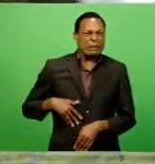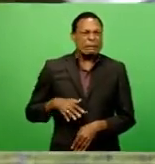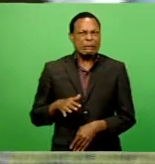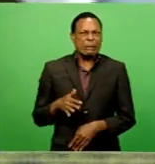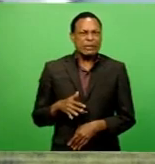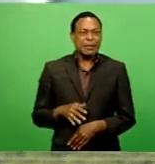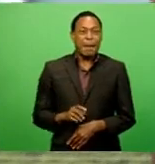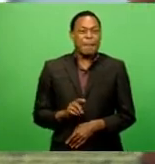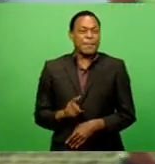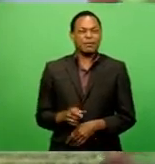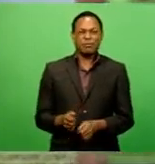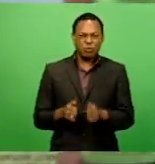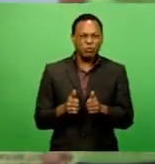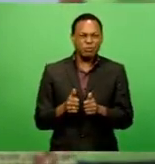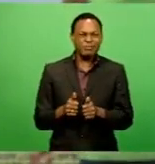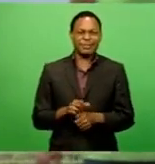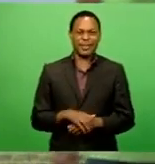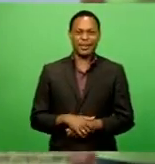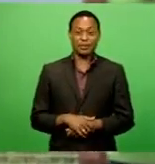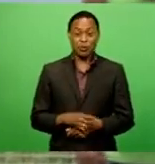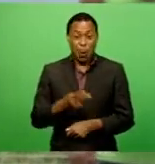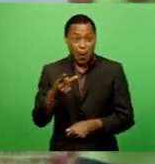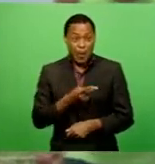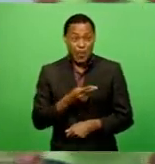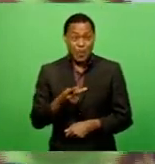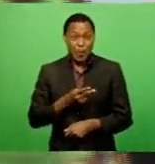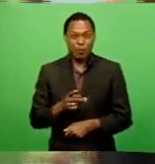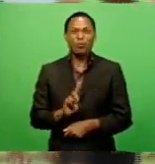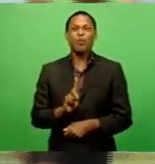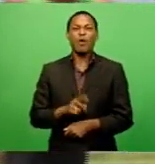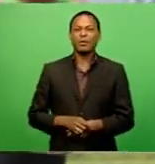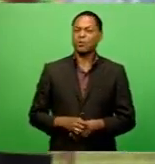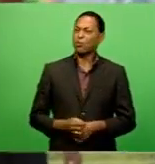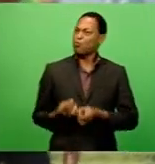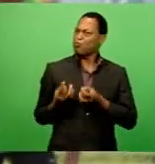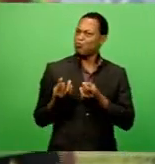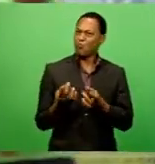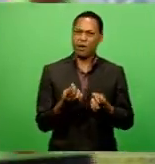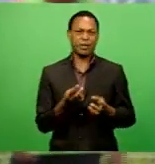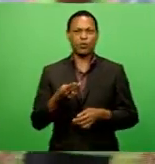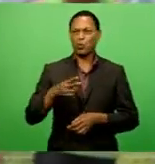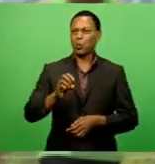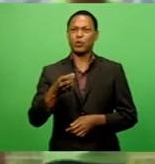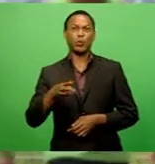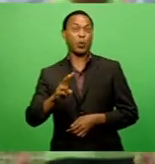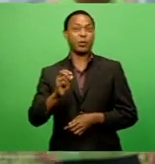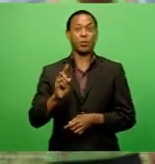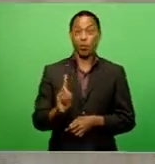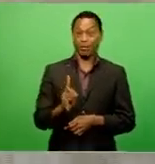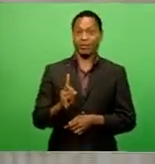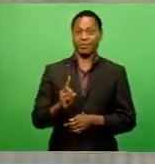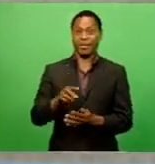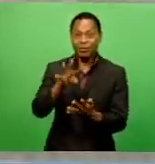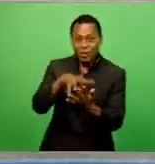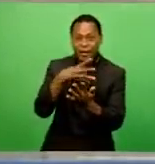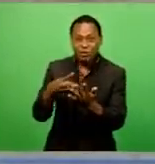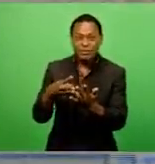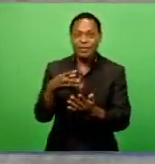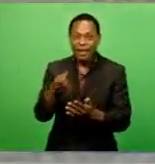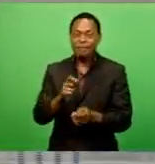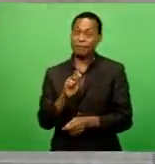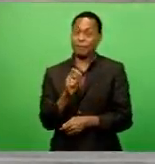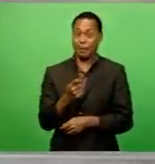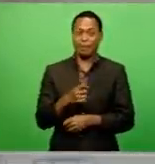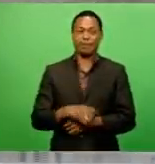to be back again. Both athletes are ready for what 2021 will offer. I can honestly say the competition fitness is not quite